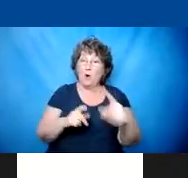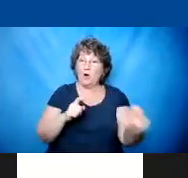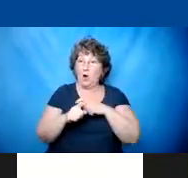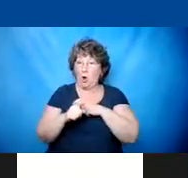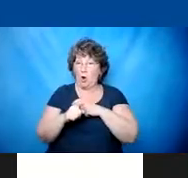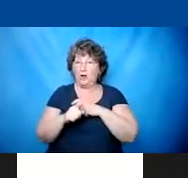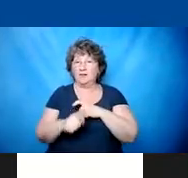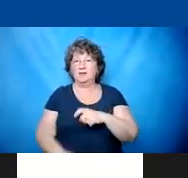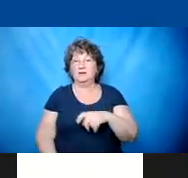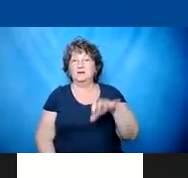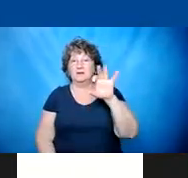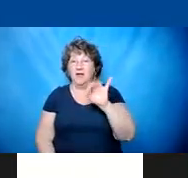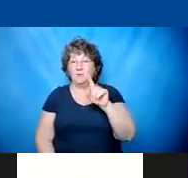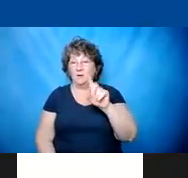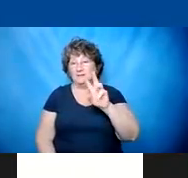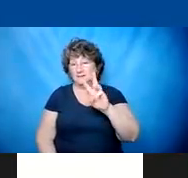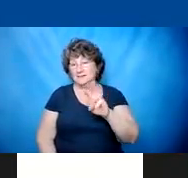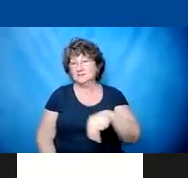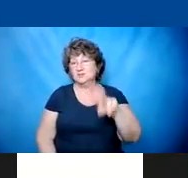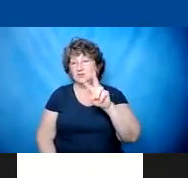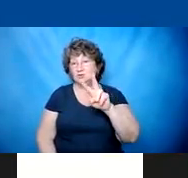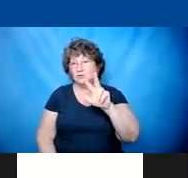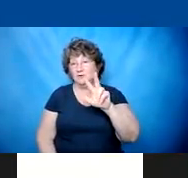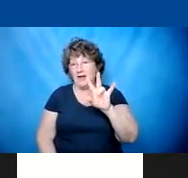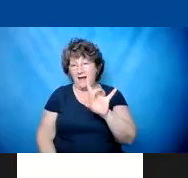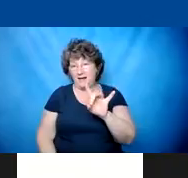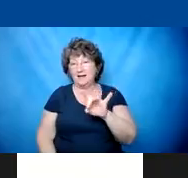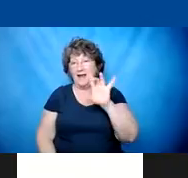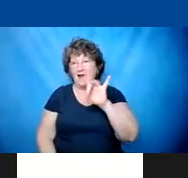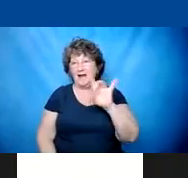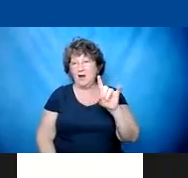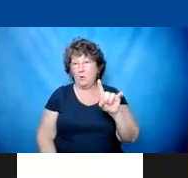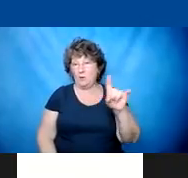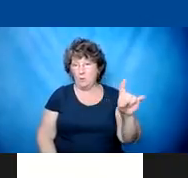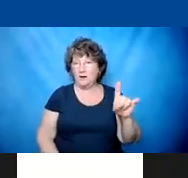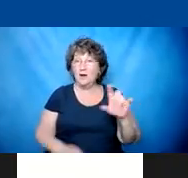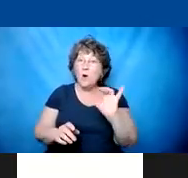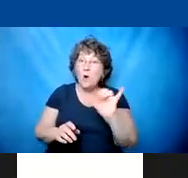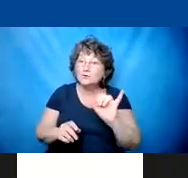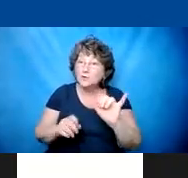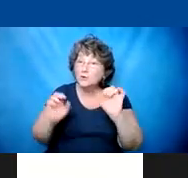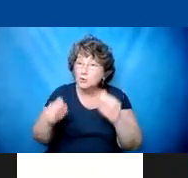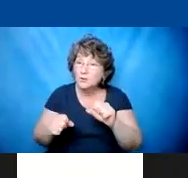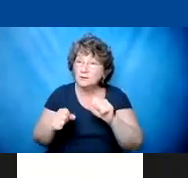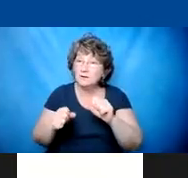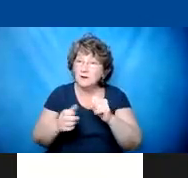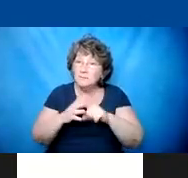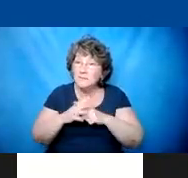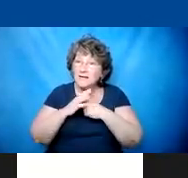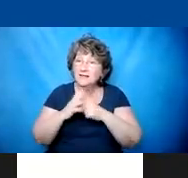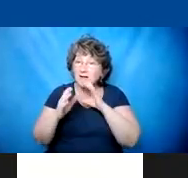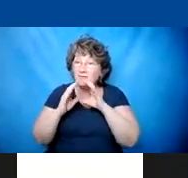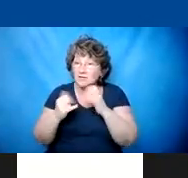916-238-8811. And we'd love to start hearing from you right now. As you leave, if you would please take just a moment to fill out our survey. We love to